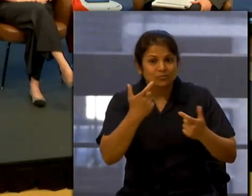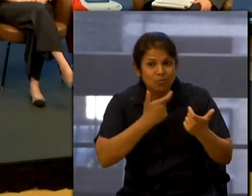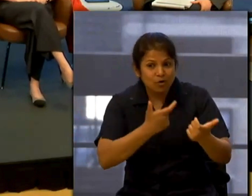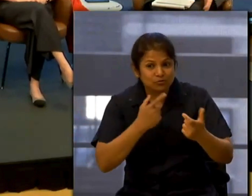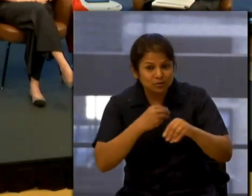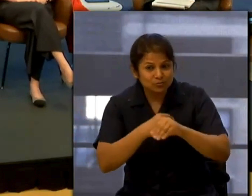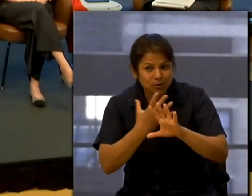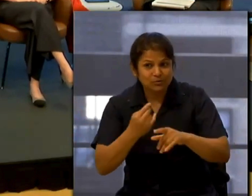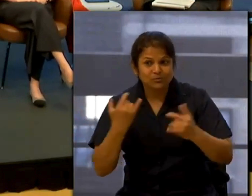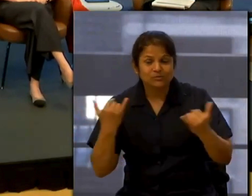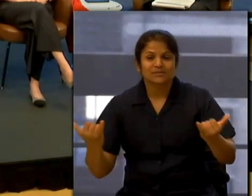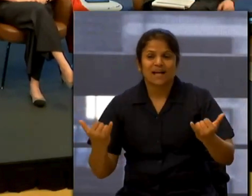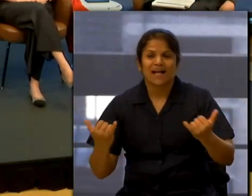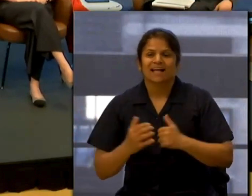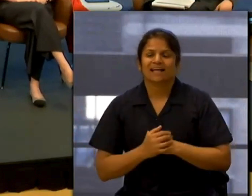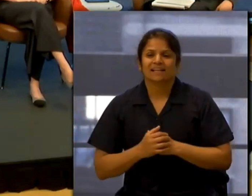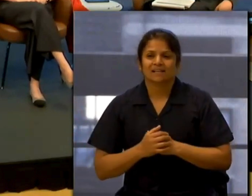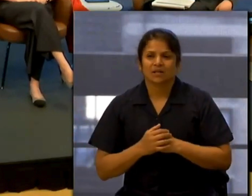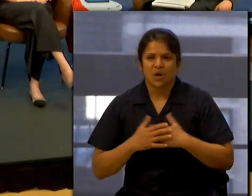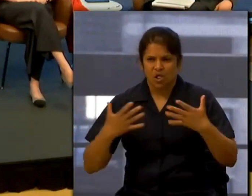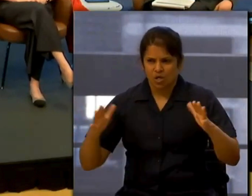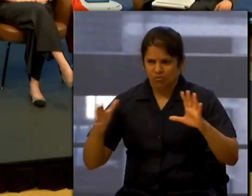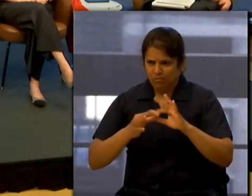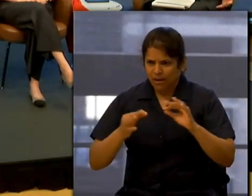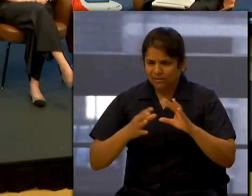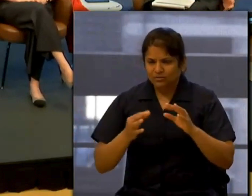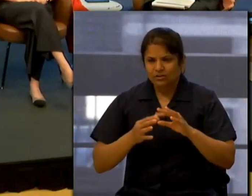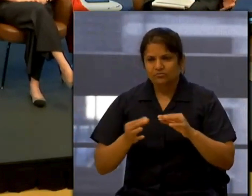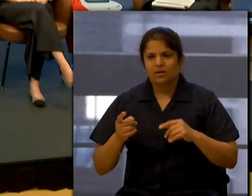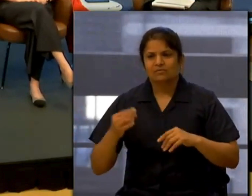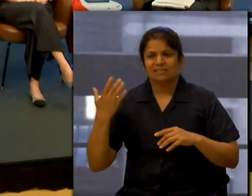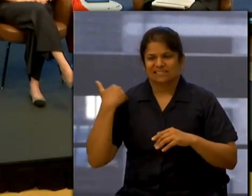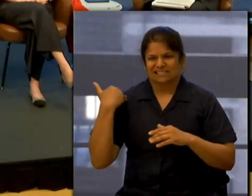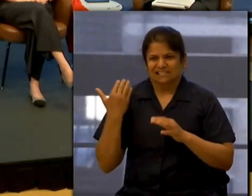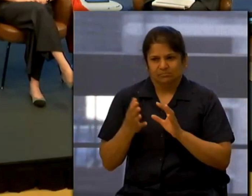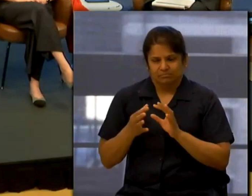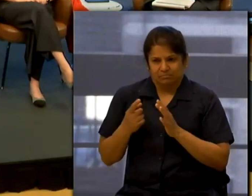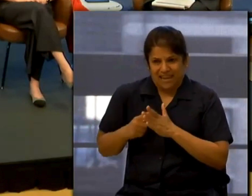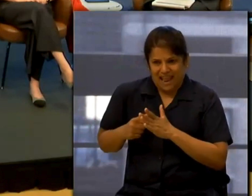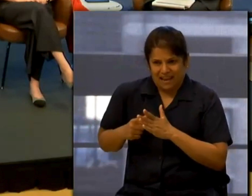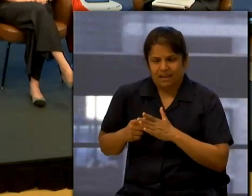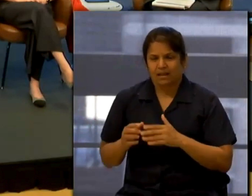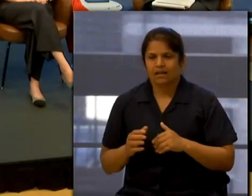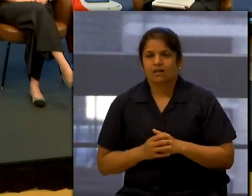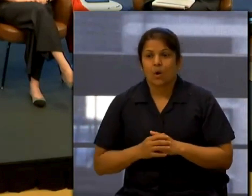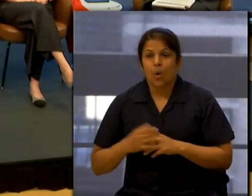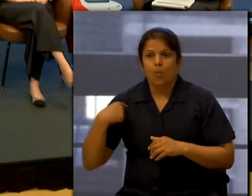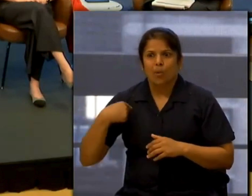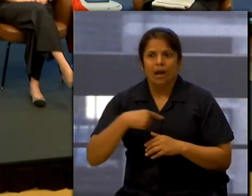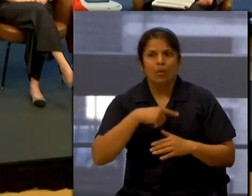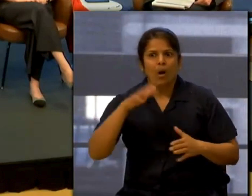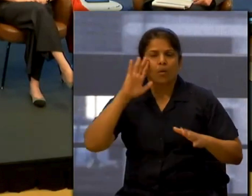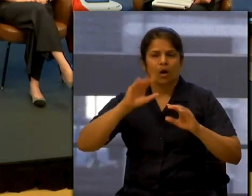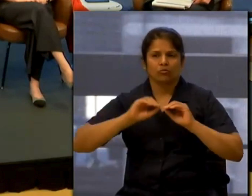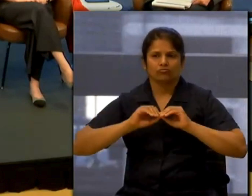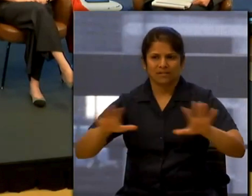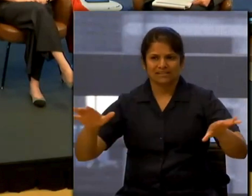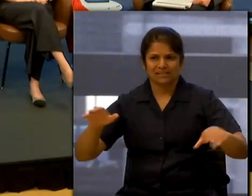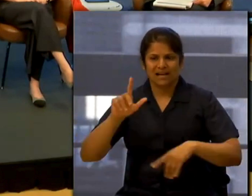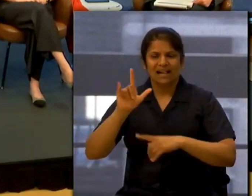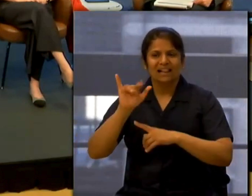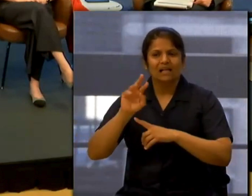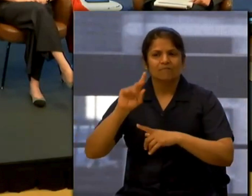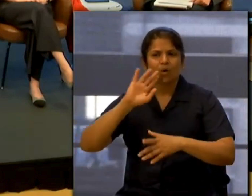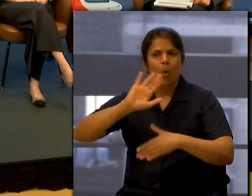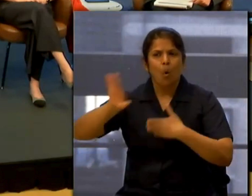And as I mentioned at some point during the conversation, we will be emailing out the links to all of these articles, and